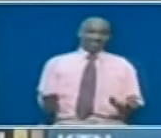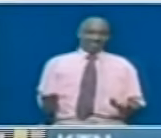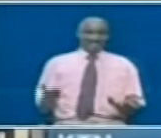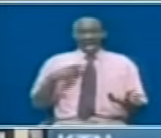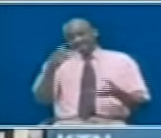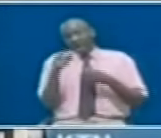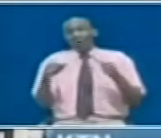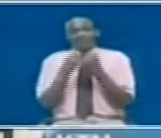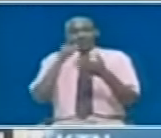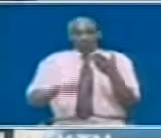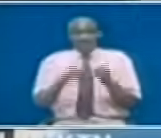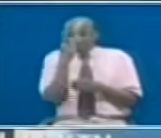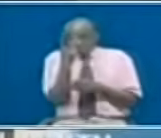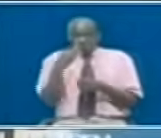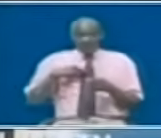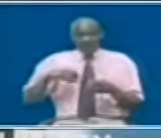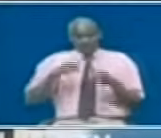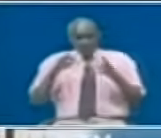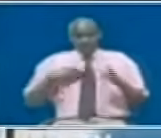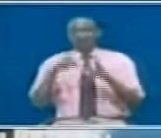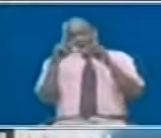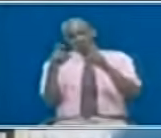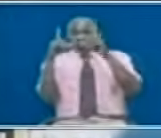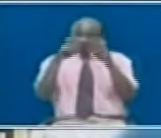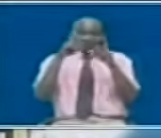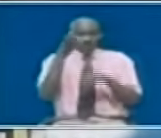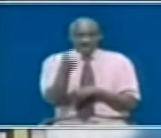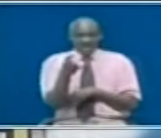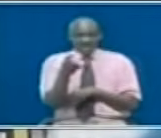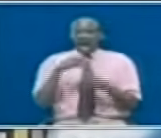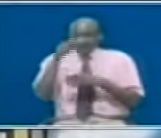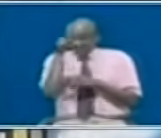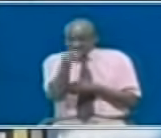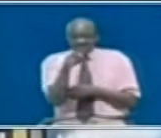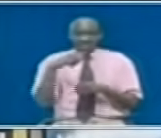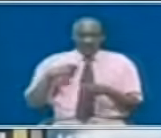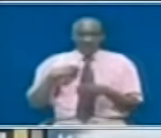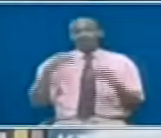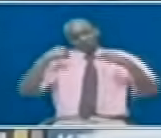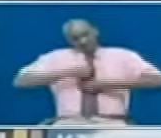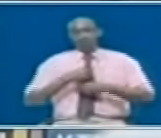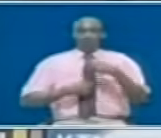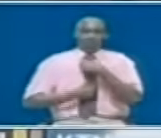more awkward, the two were forced to pose for a photo shoot session, after which it was time to dress up.